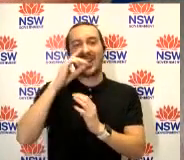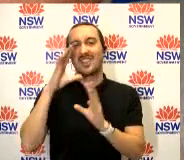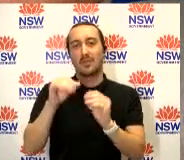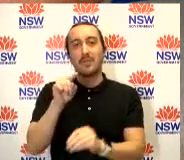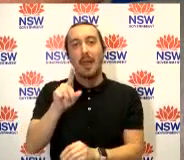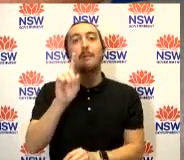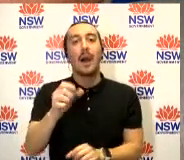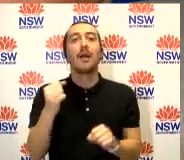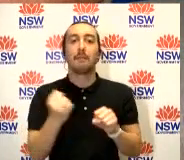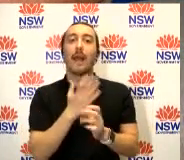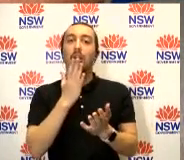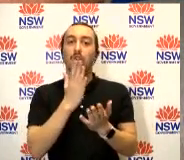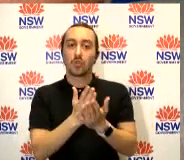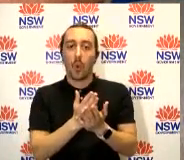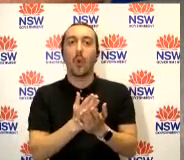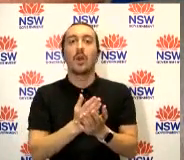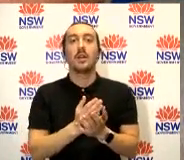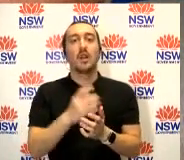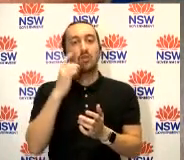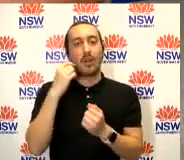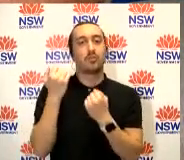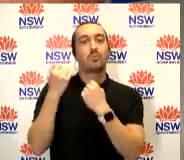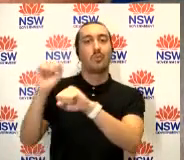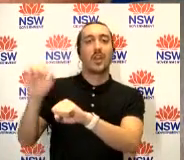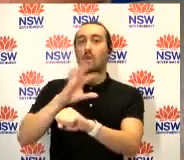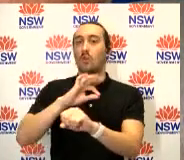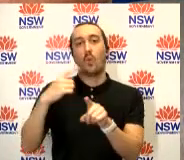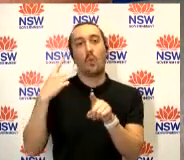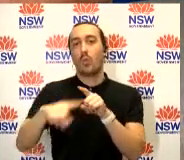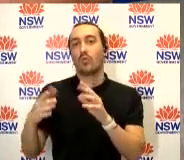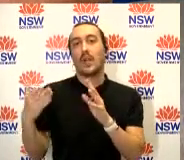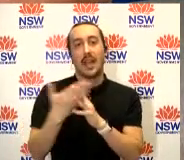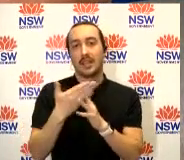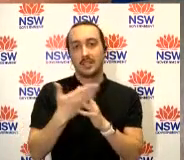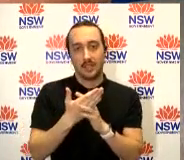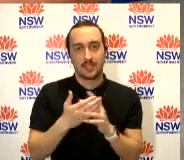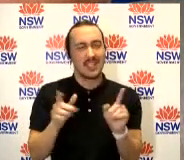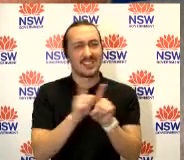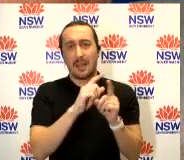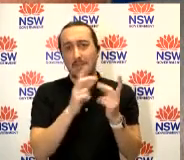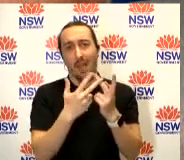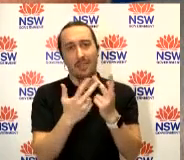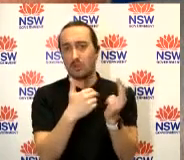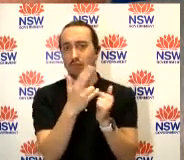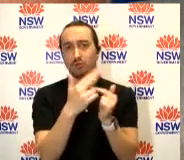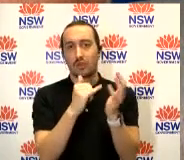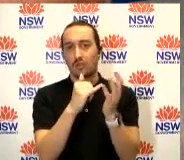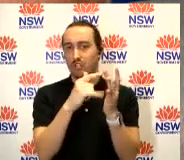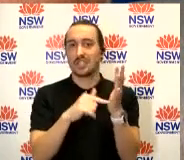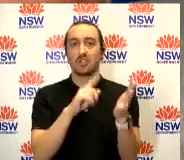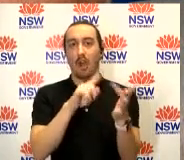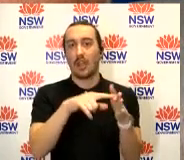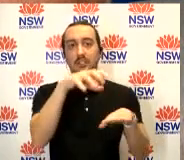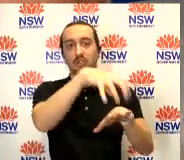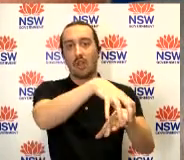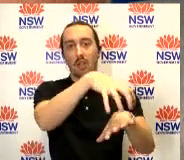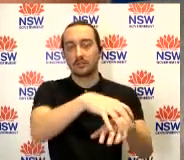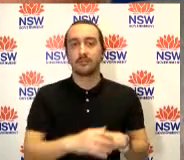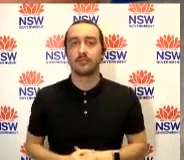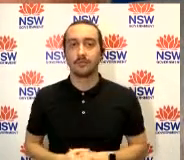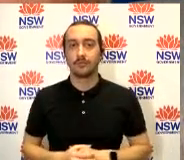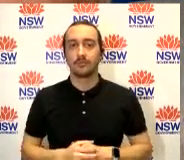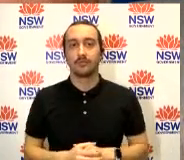that unauthorised access, as we have that requirement for construction sites. And this is a big issue where